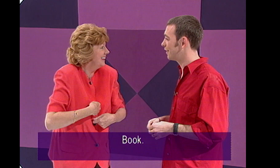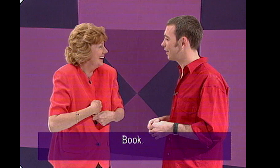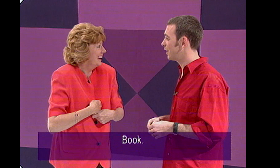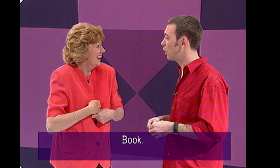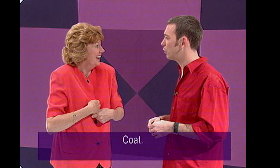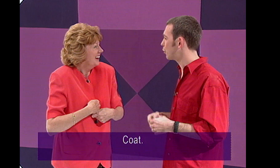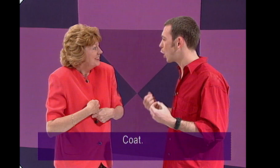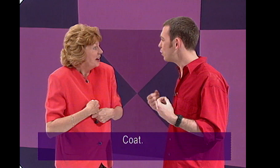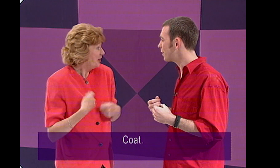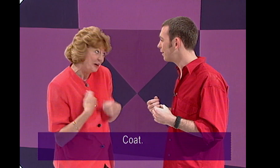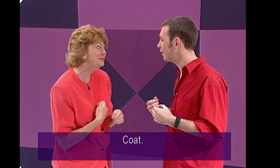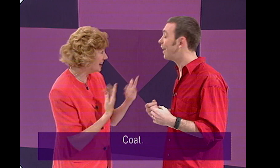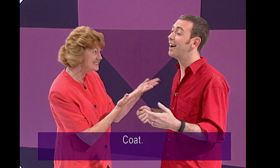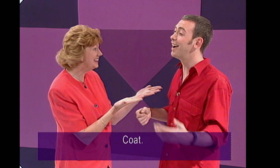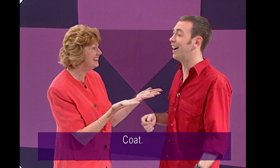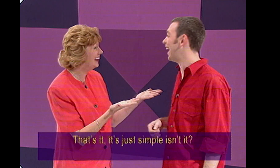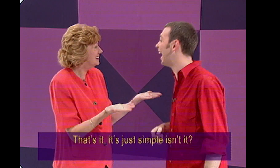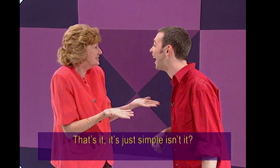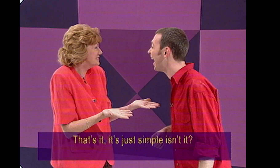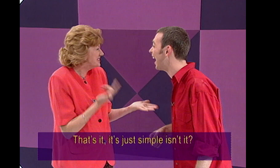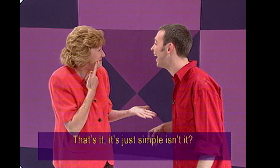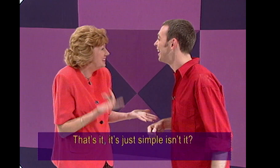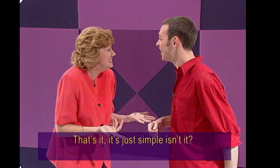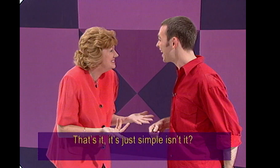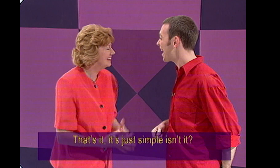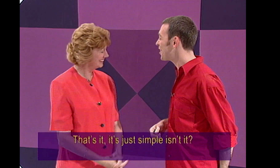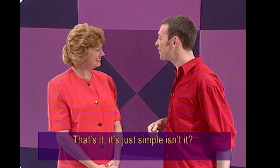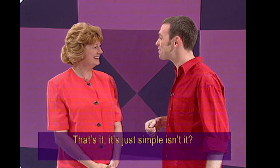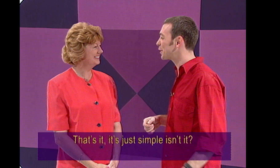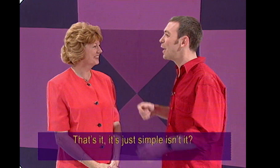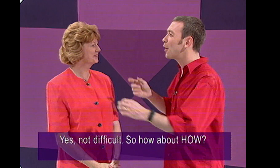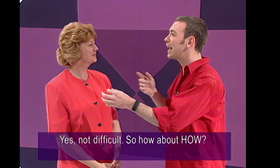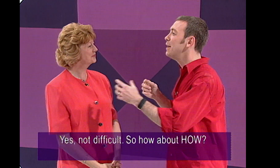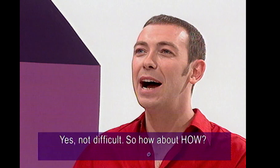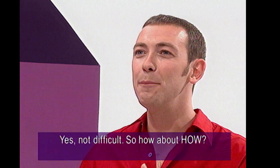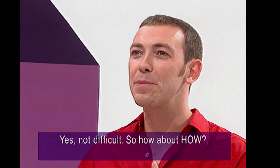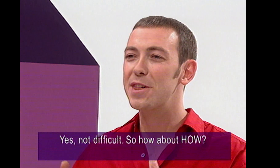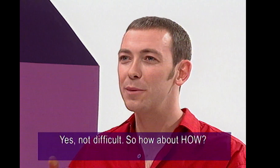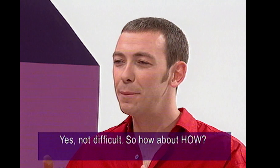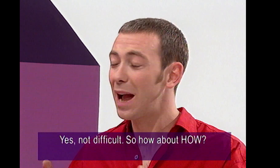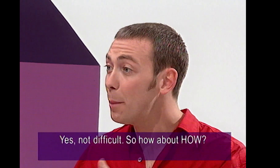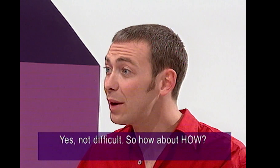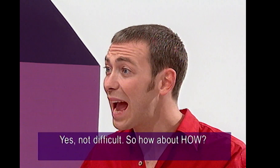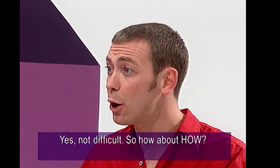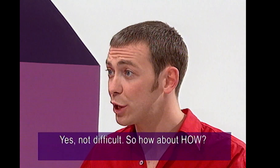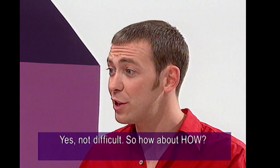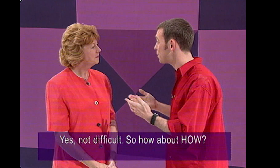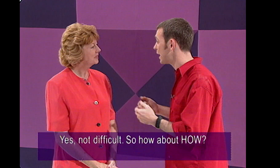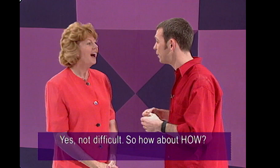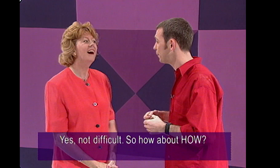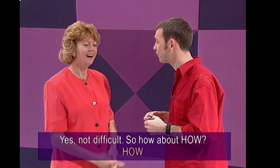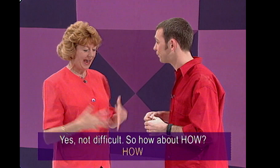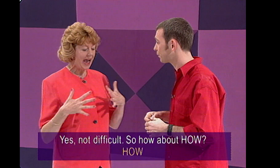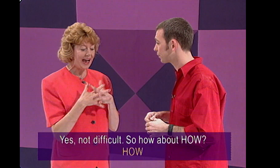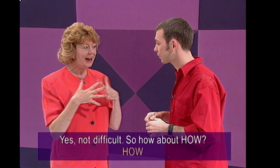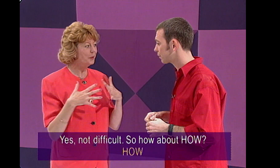coat? Coat. That's it. Just simple, Yeah, not difficult. OK. So, how about how? Can you teach me